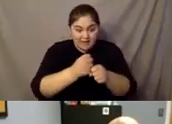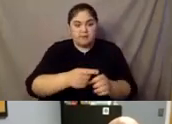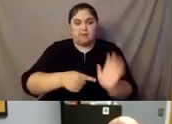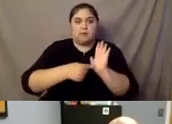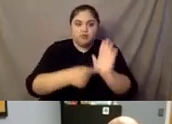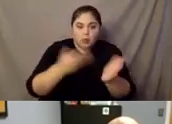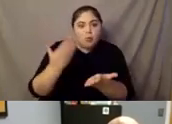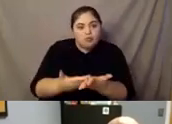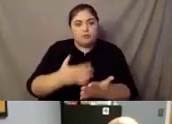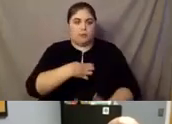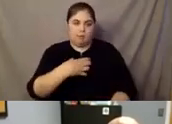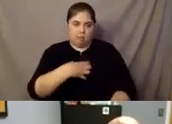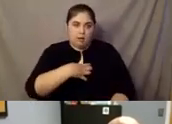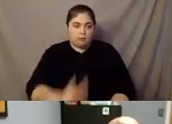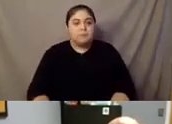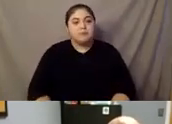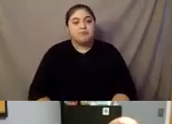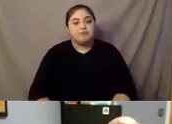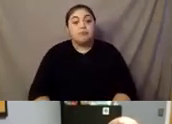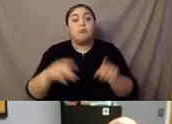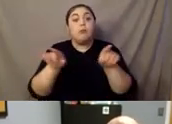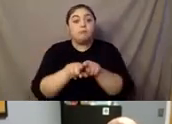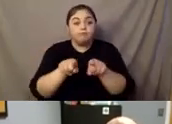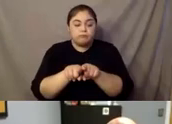complaint. In addition to that,